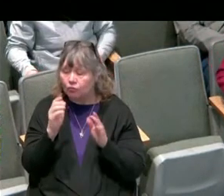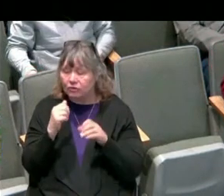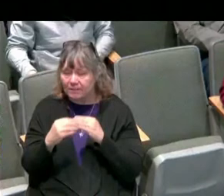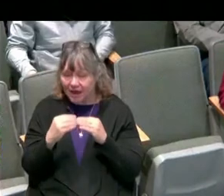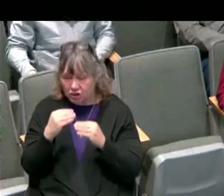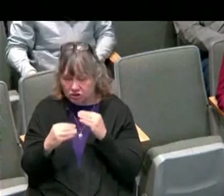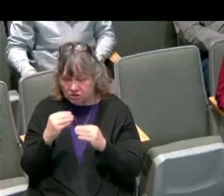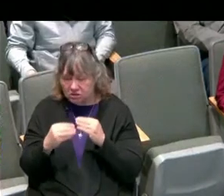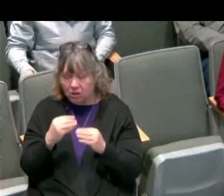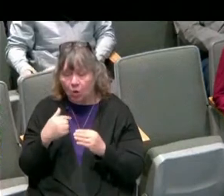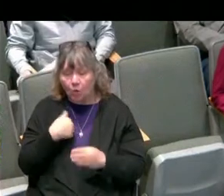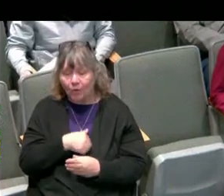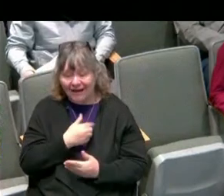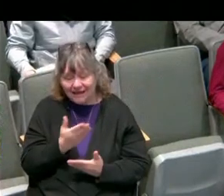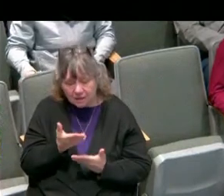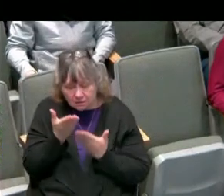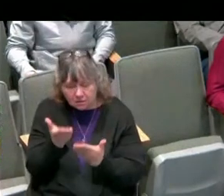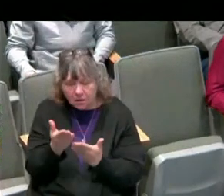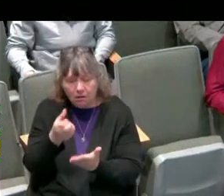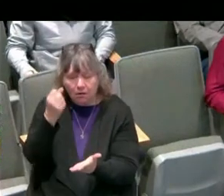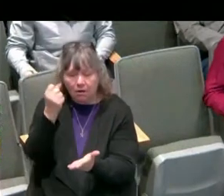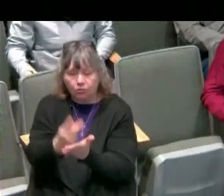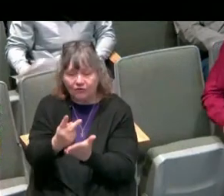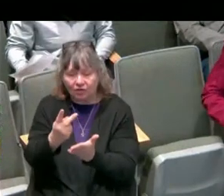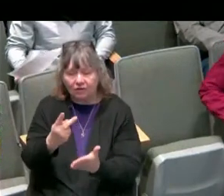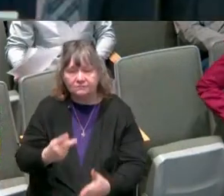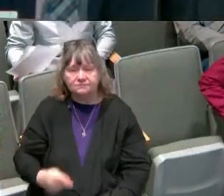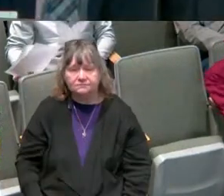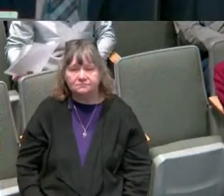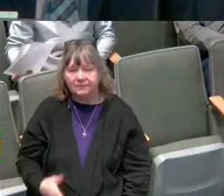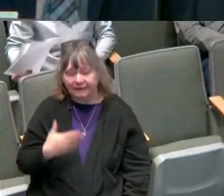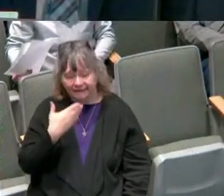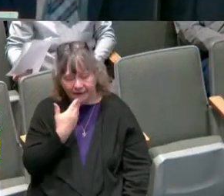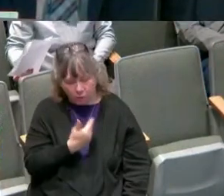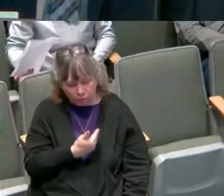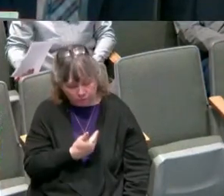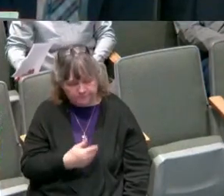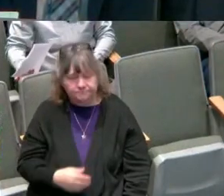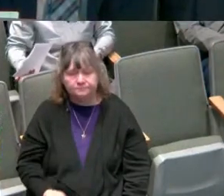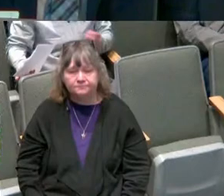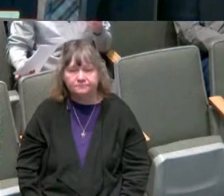the select board recommends approval thank you